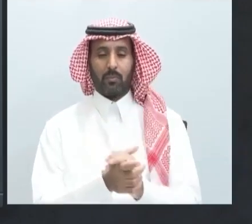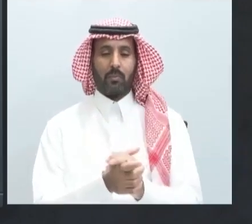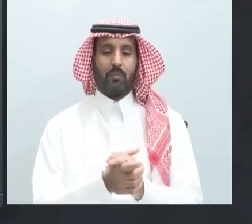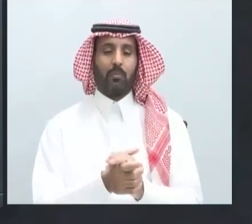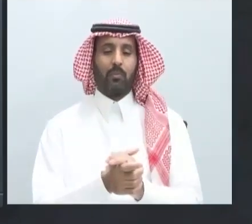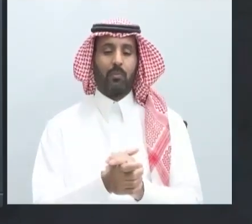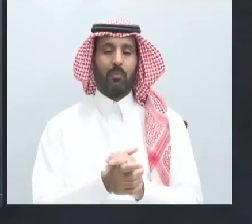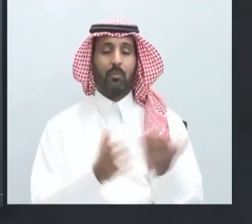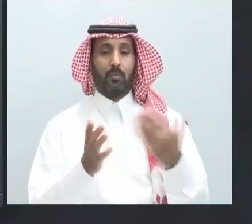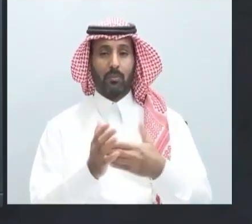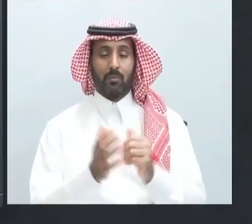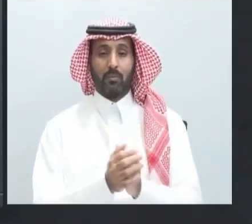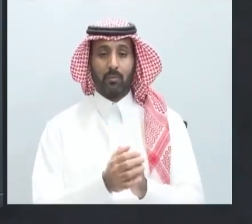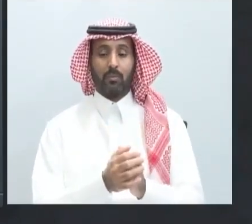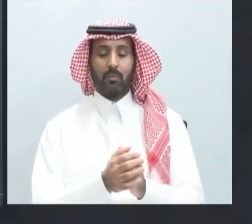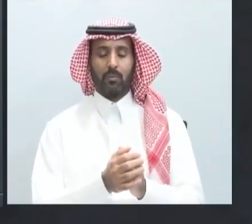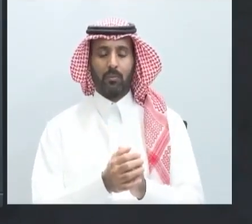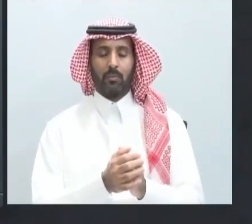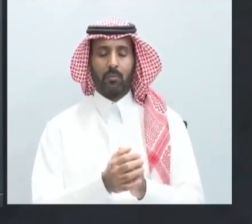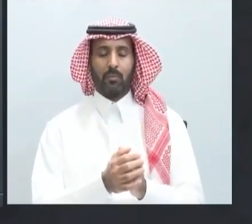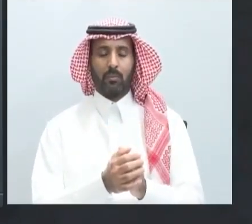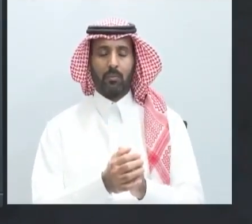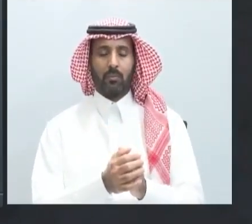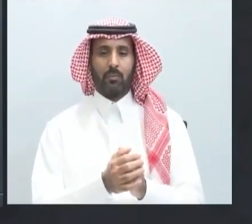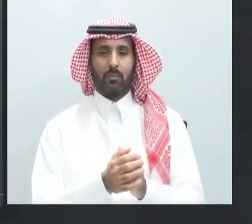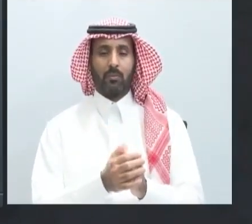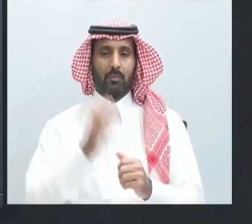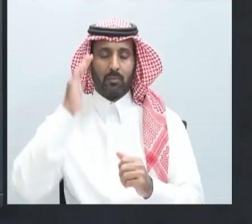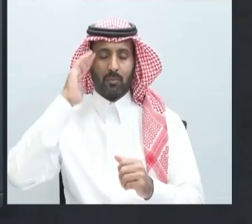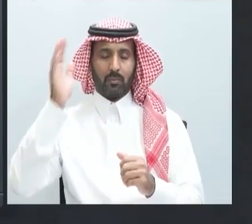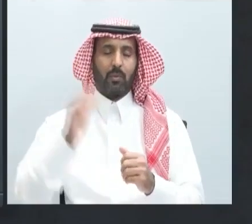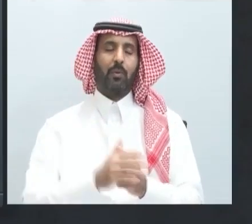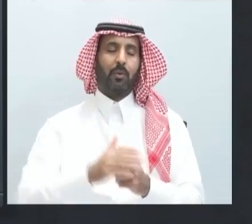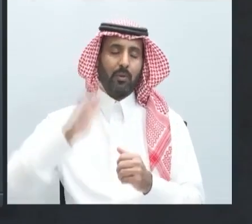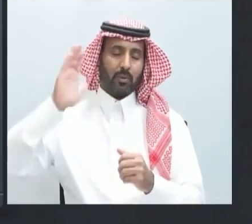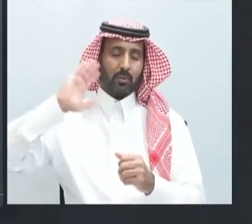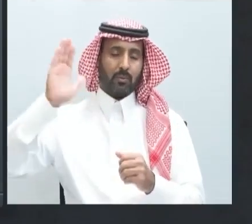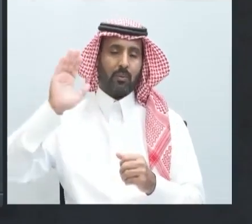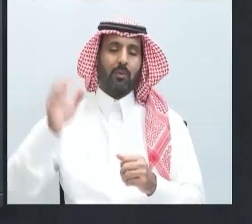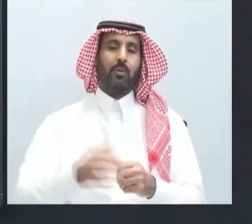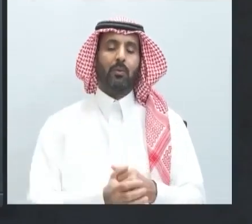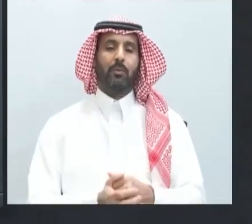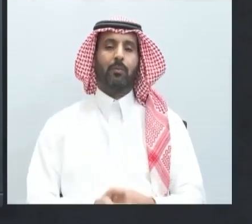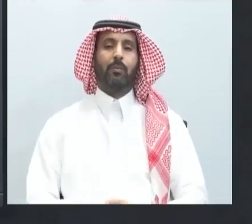four and with that we reach the end of this lesson see you next lesson in